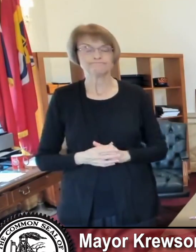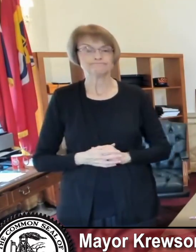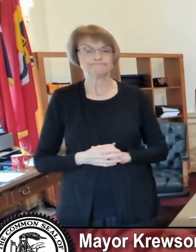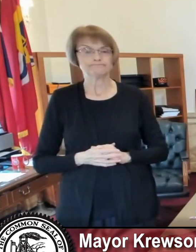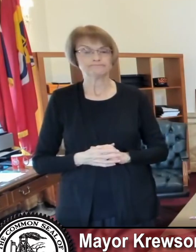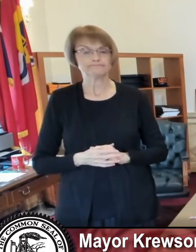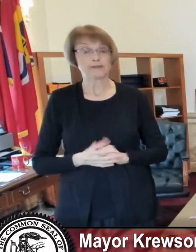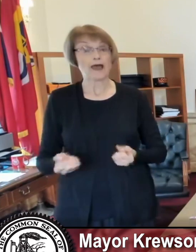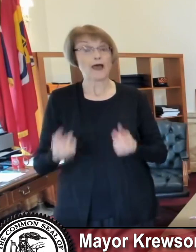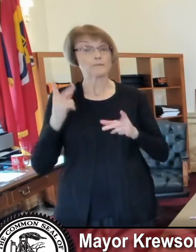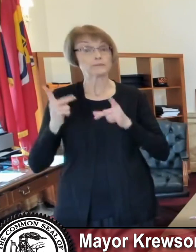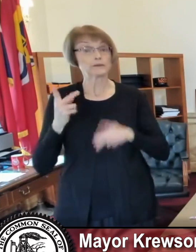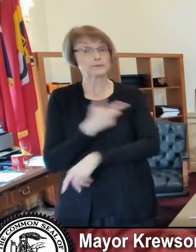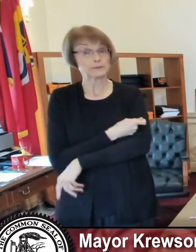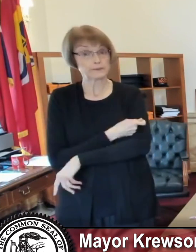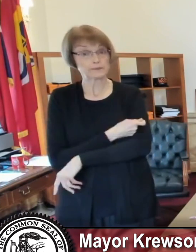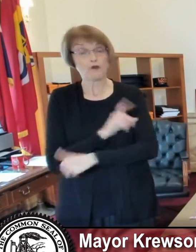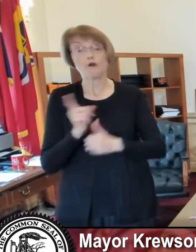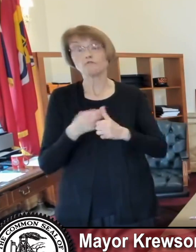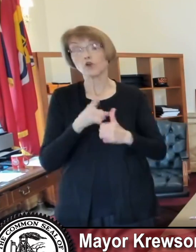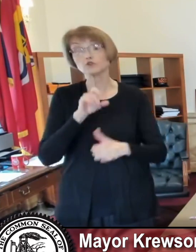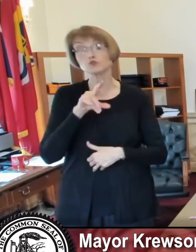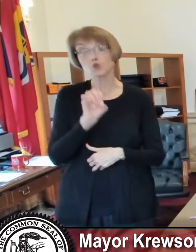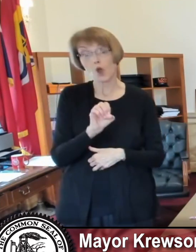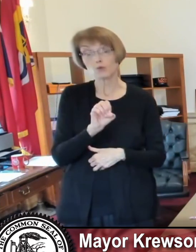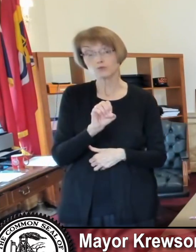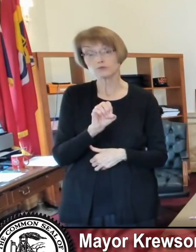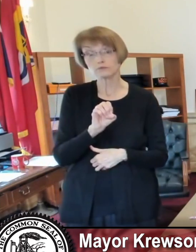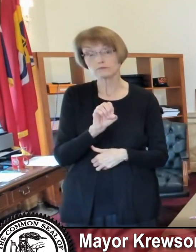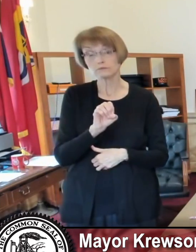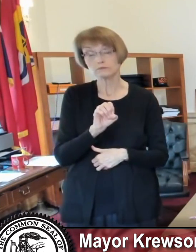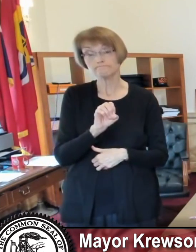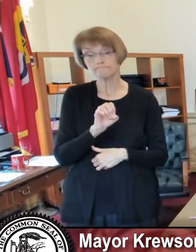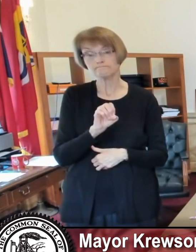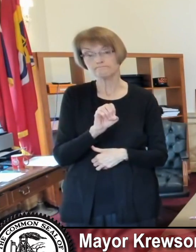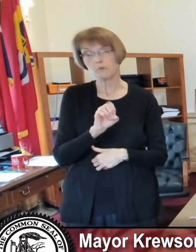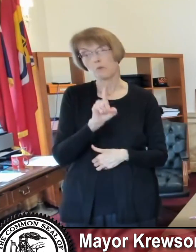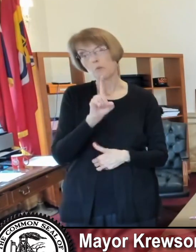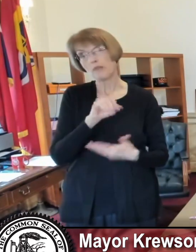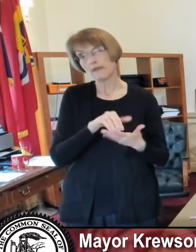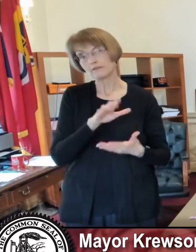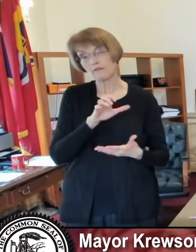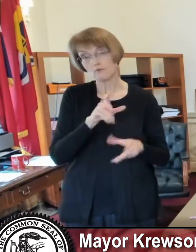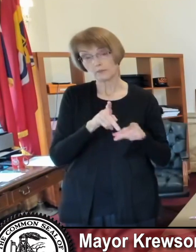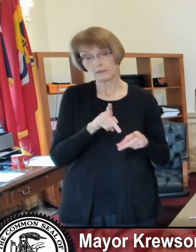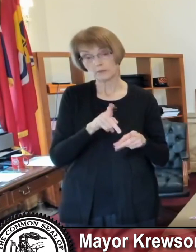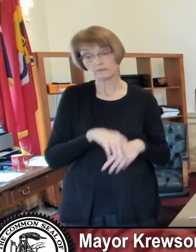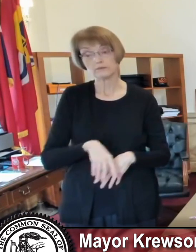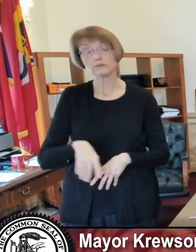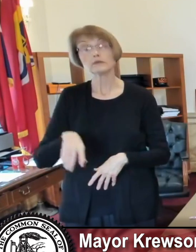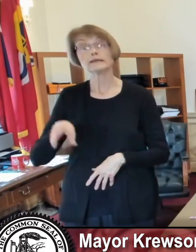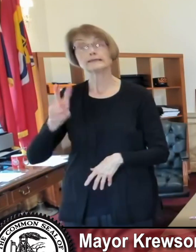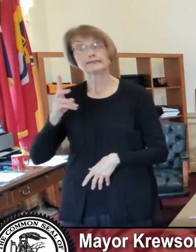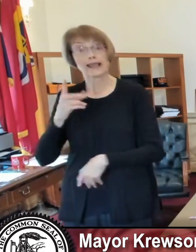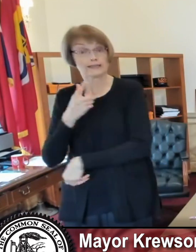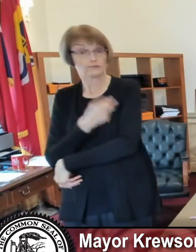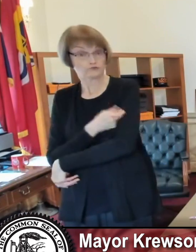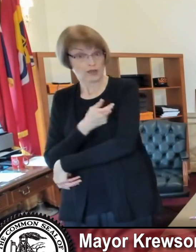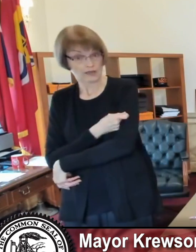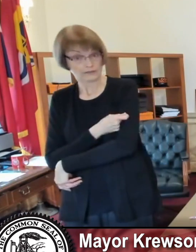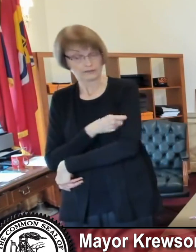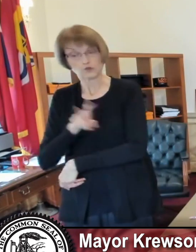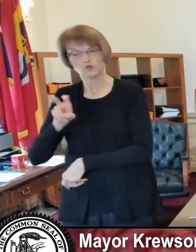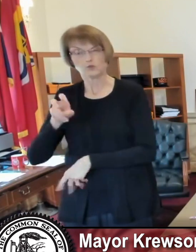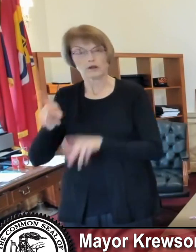We vaccinated first doses right at 1,500 people, second doses right at